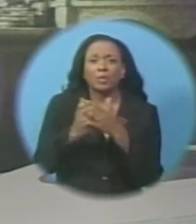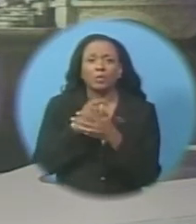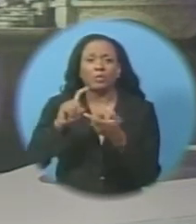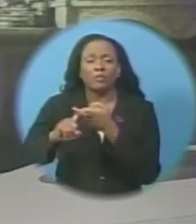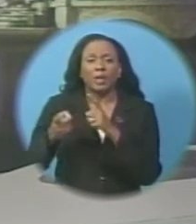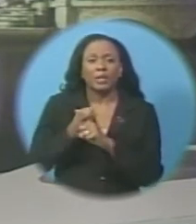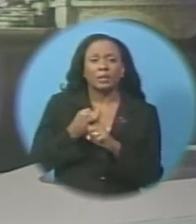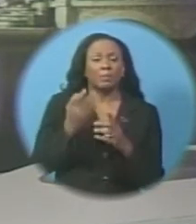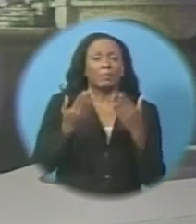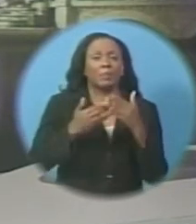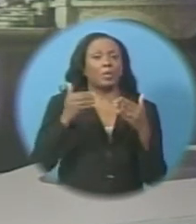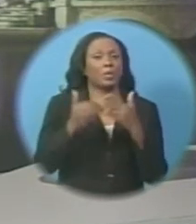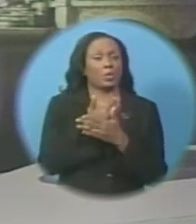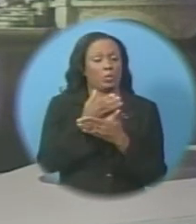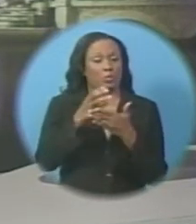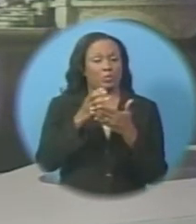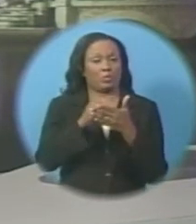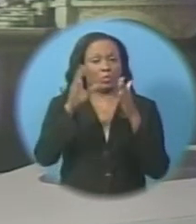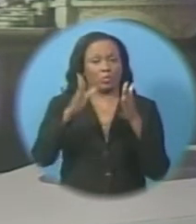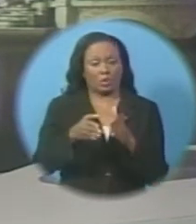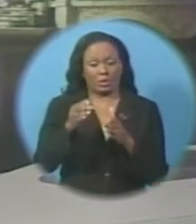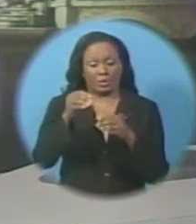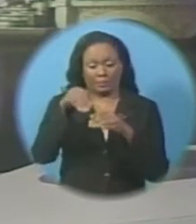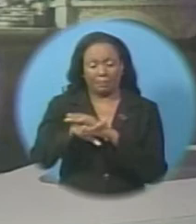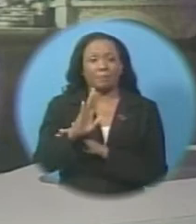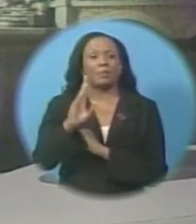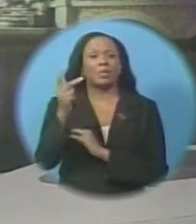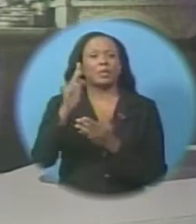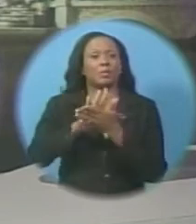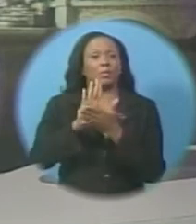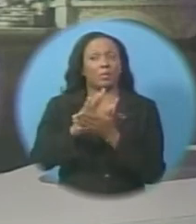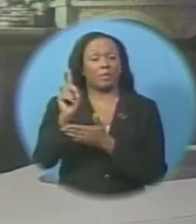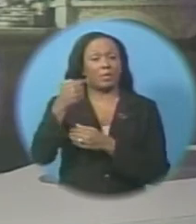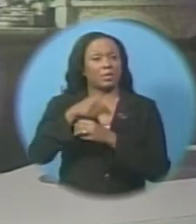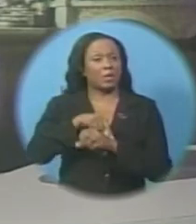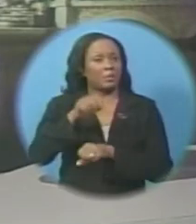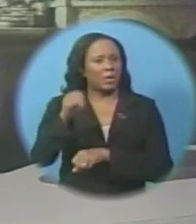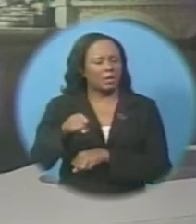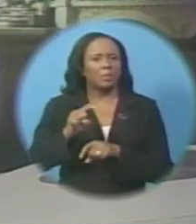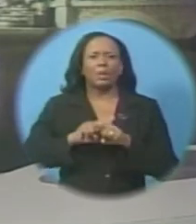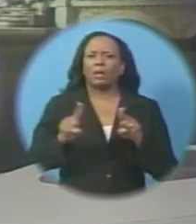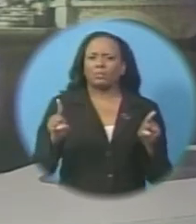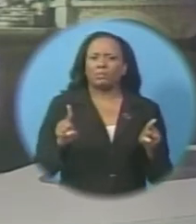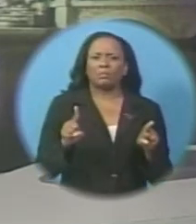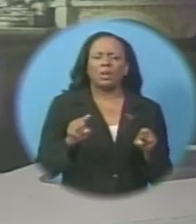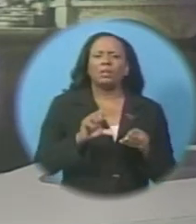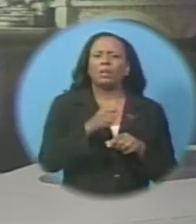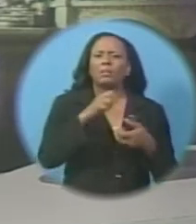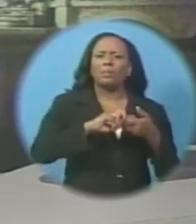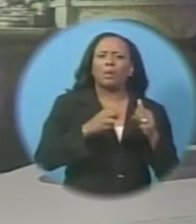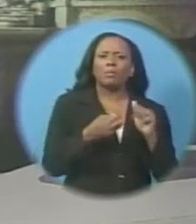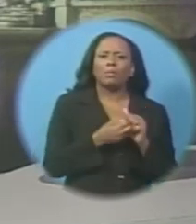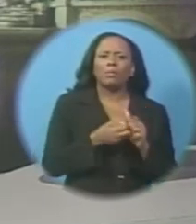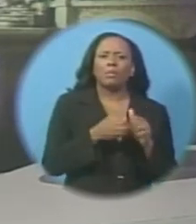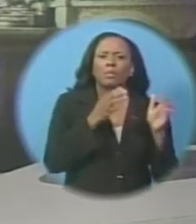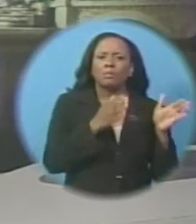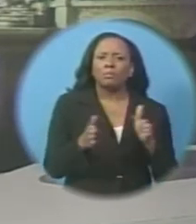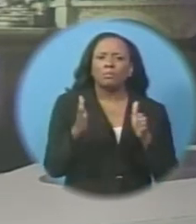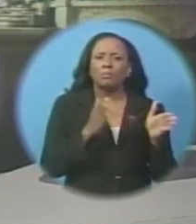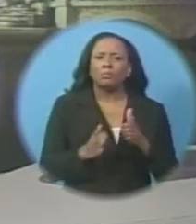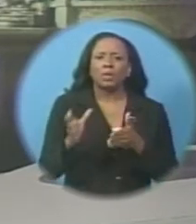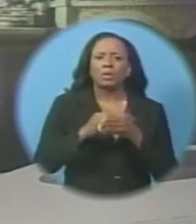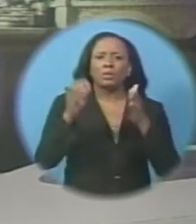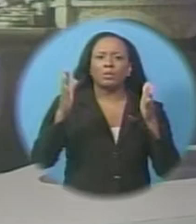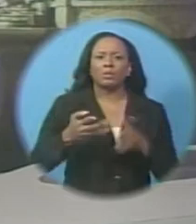students. But the National Council of Substance Abuse has another concern, and they have been preparing students during the summer for what may be